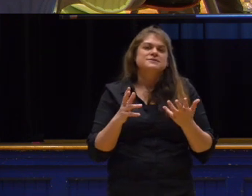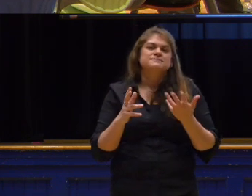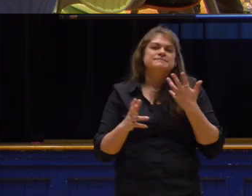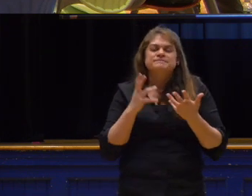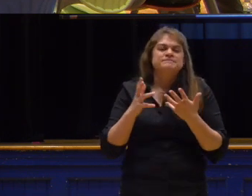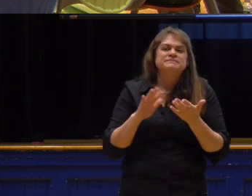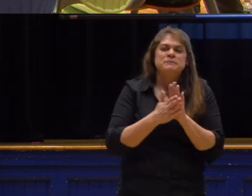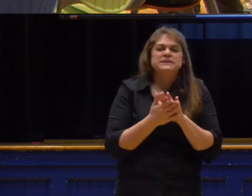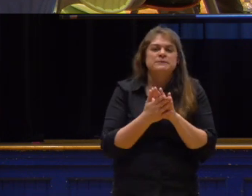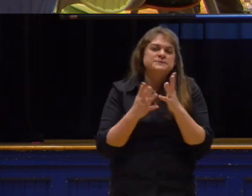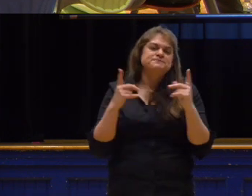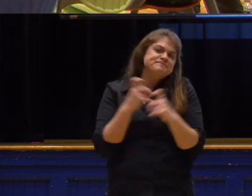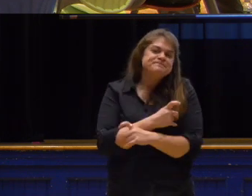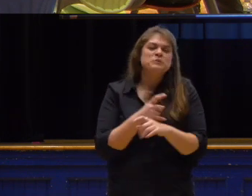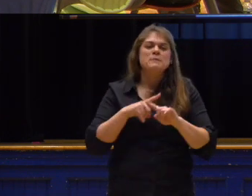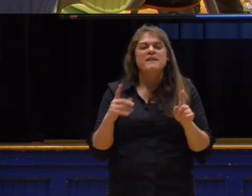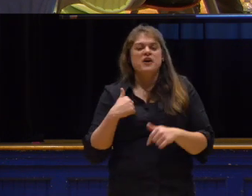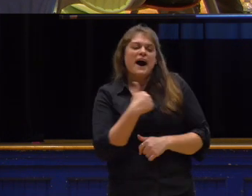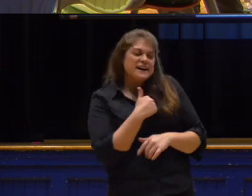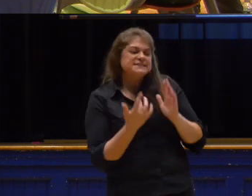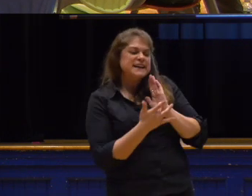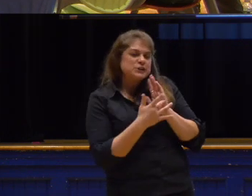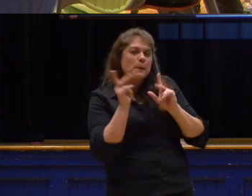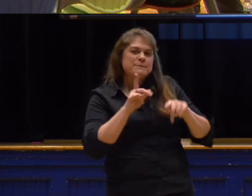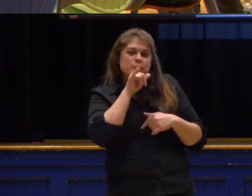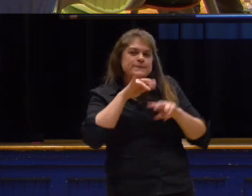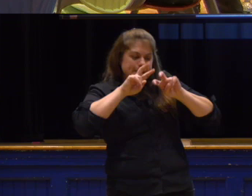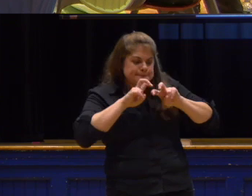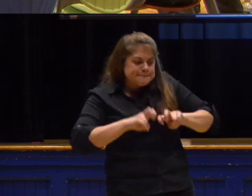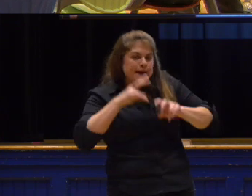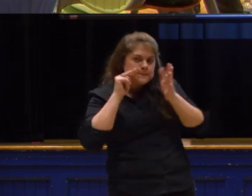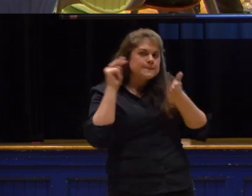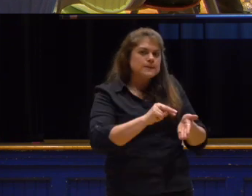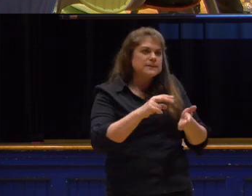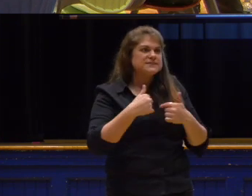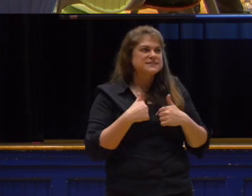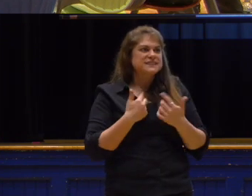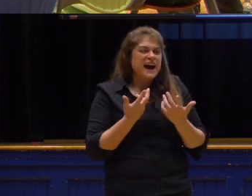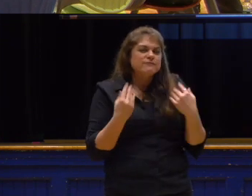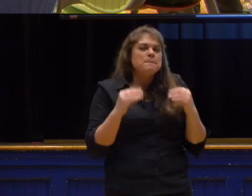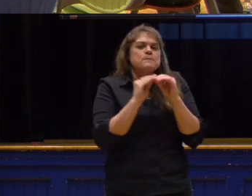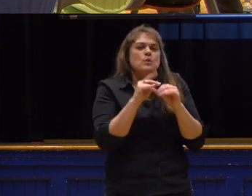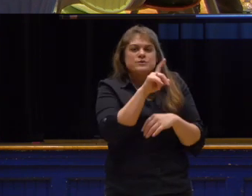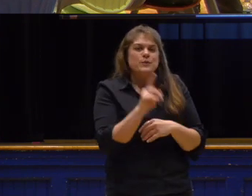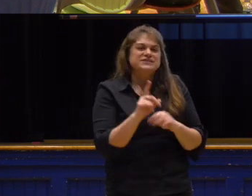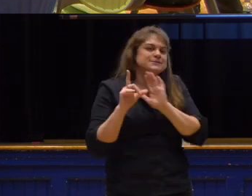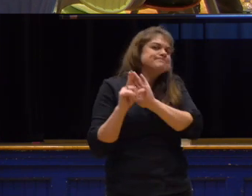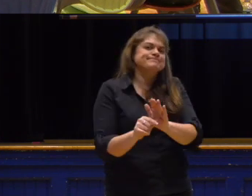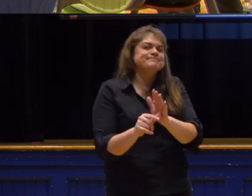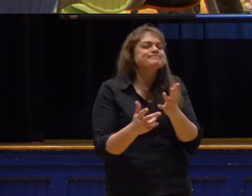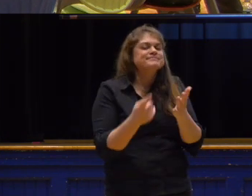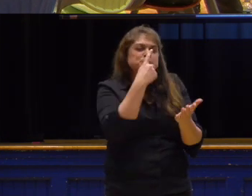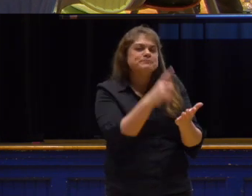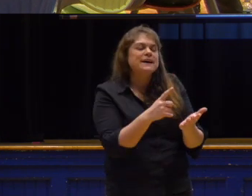huge and numerous, but for us technical people that want to go into it, and I'll step back and I have several other questions afterwards